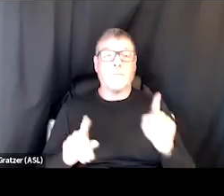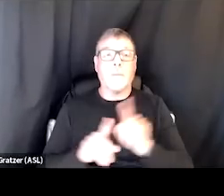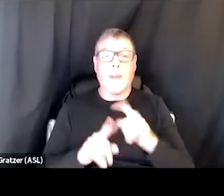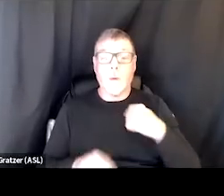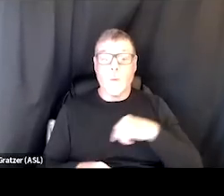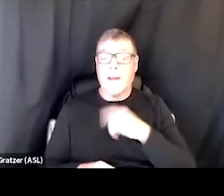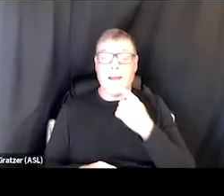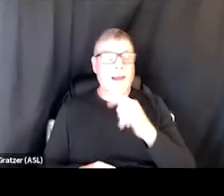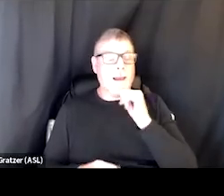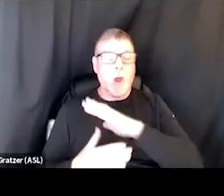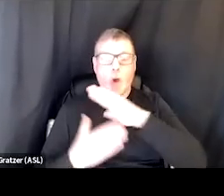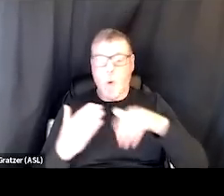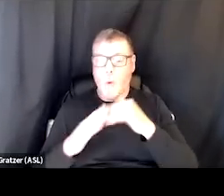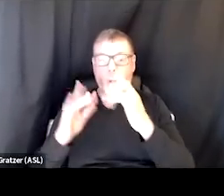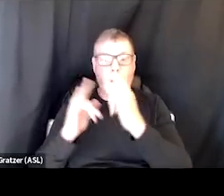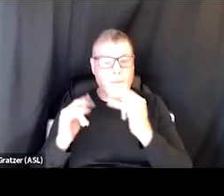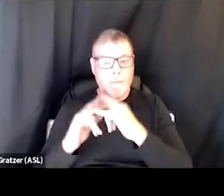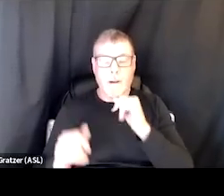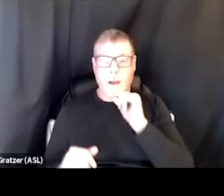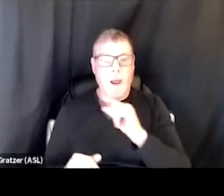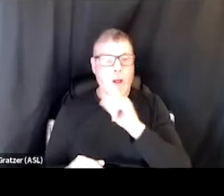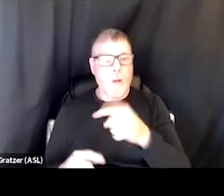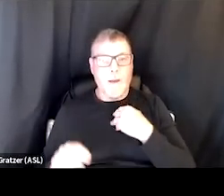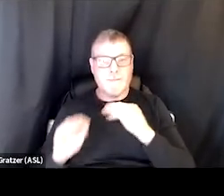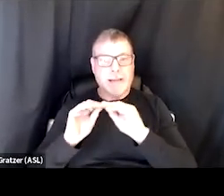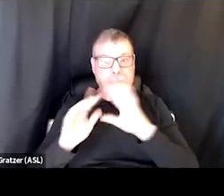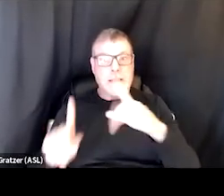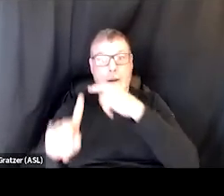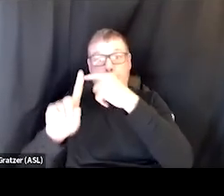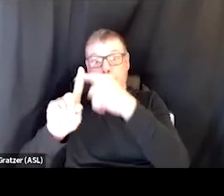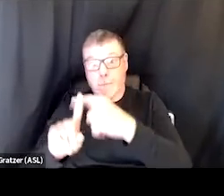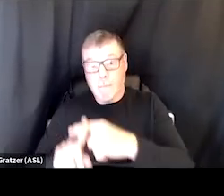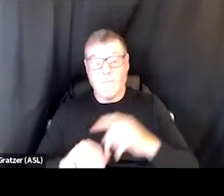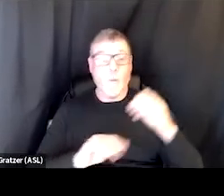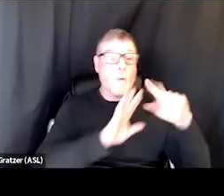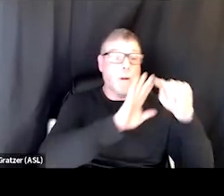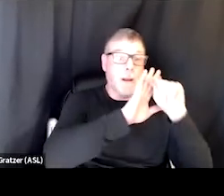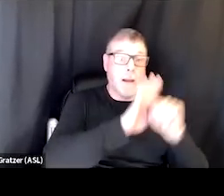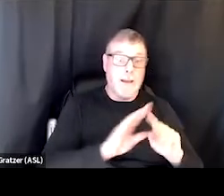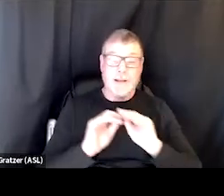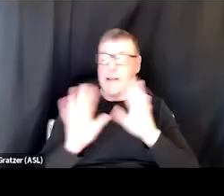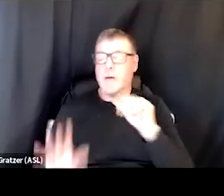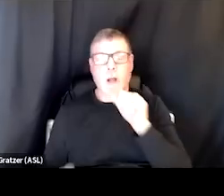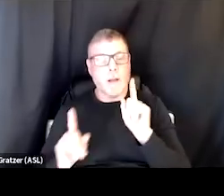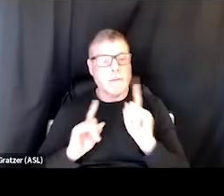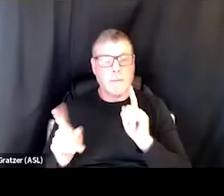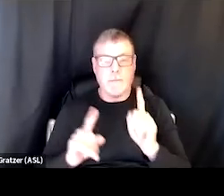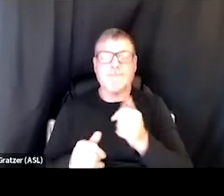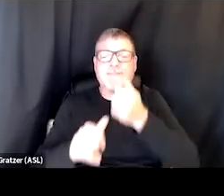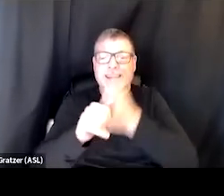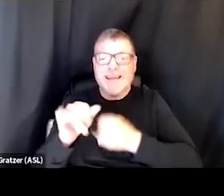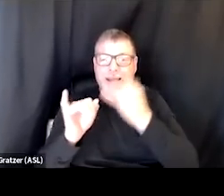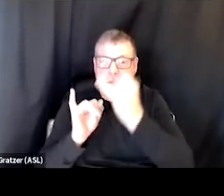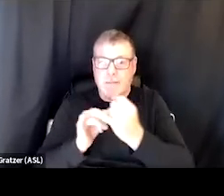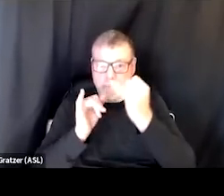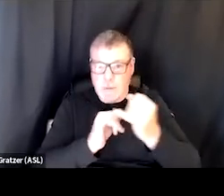all attributes of an encampment necessarily have a clear positive or negative impact. So it's important to explore with each person how they're